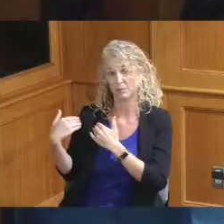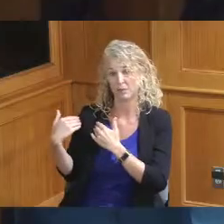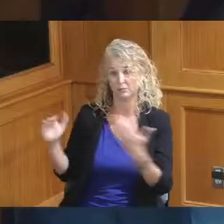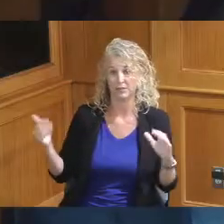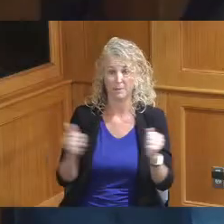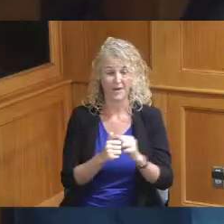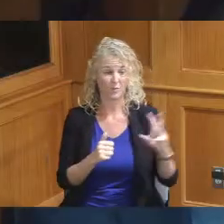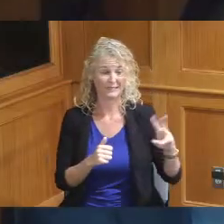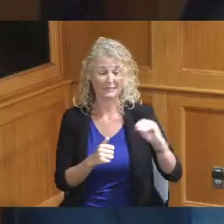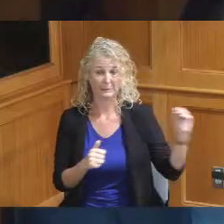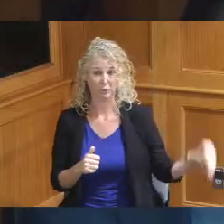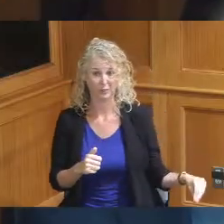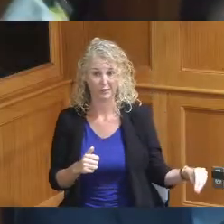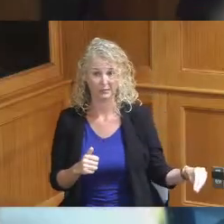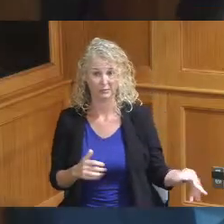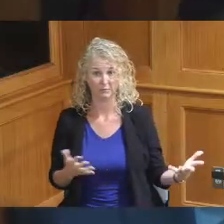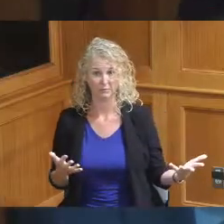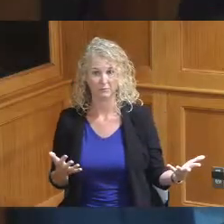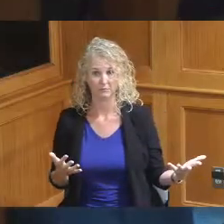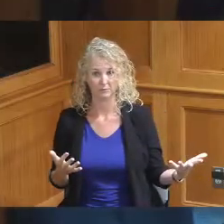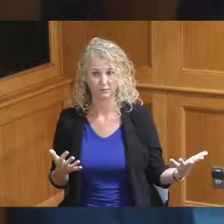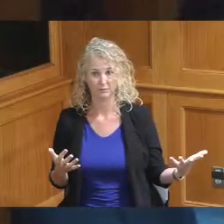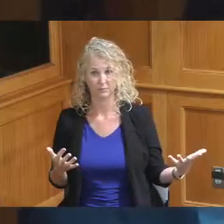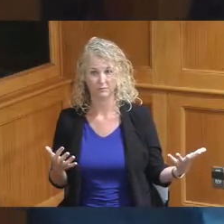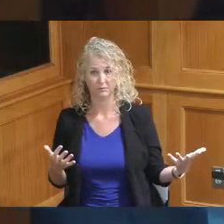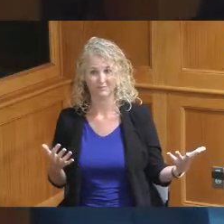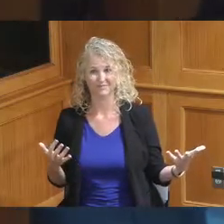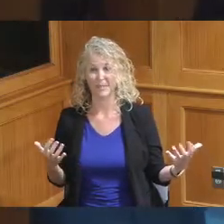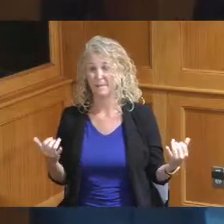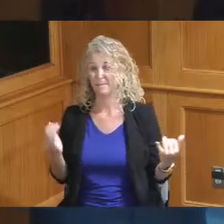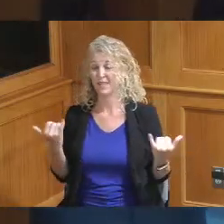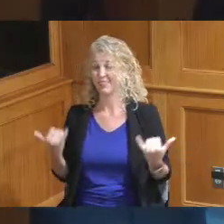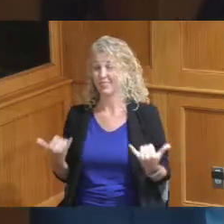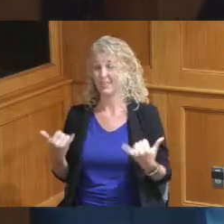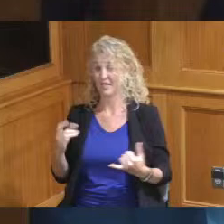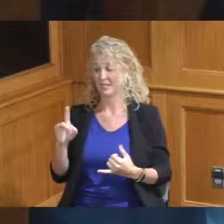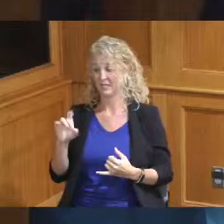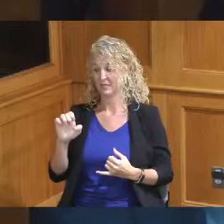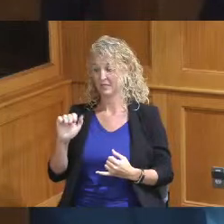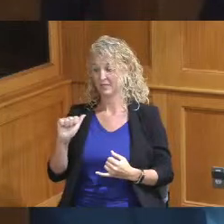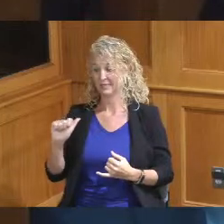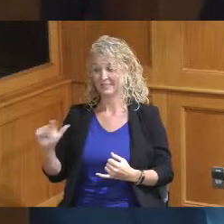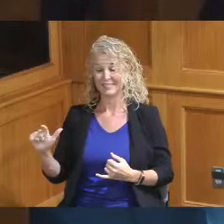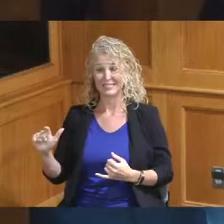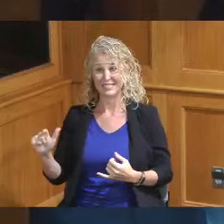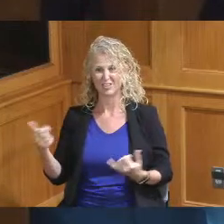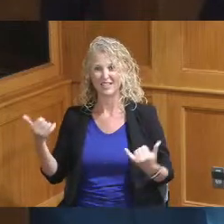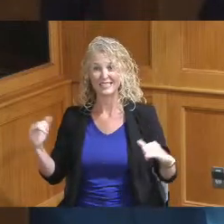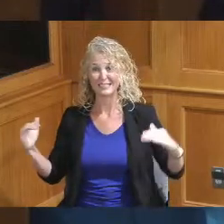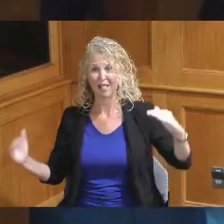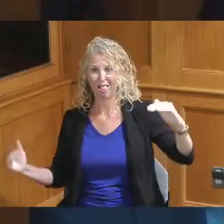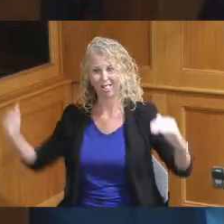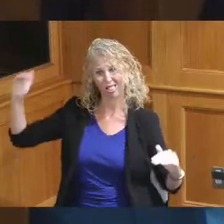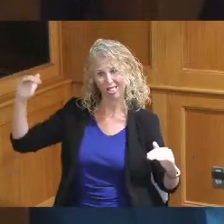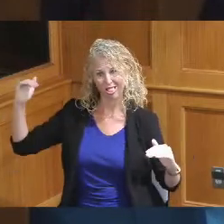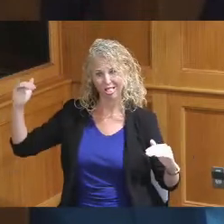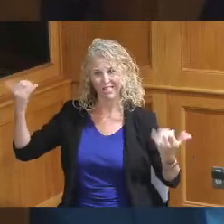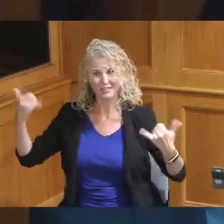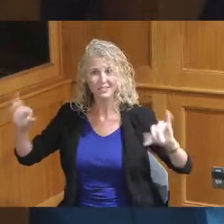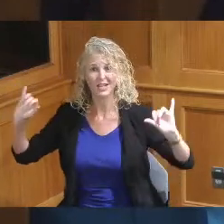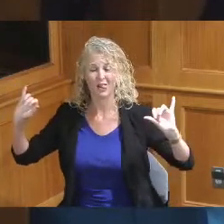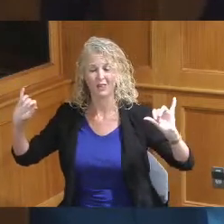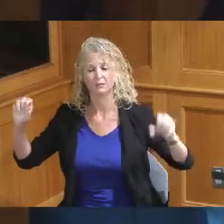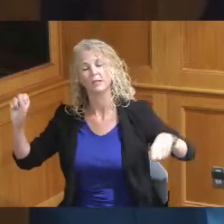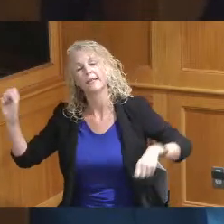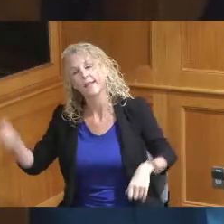they only pay 6%. But we still got a lump-sided deal. And what I have major concerns about, yes,